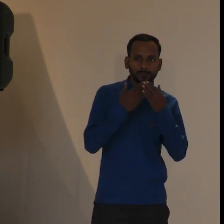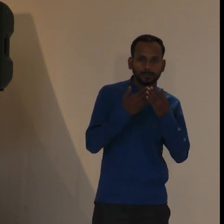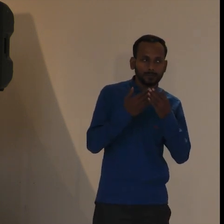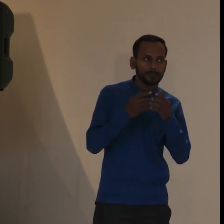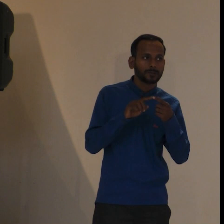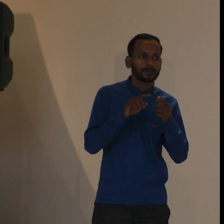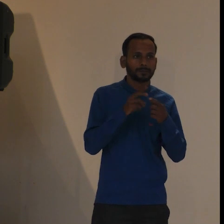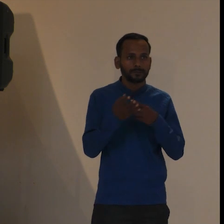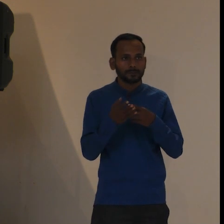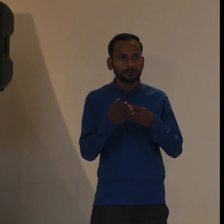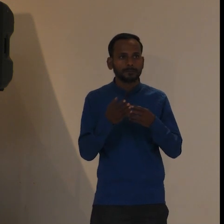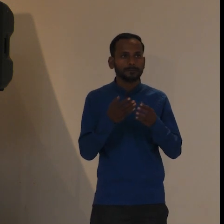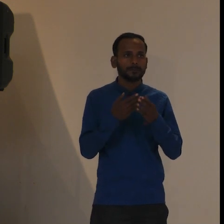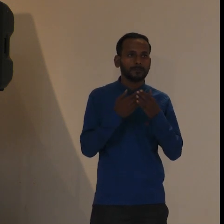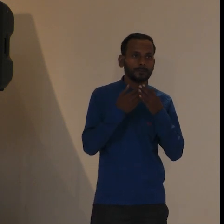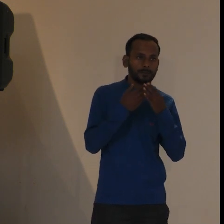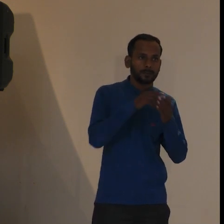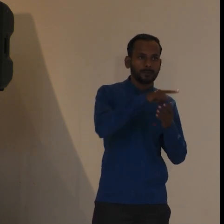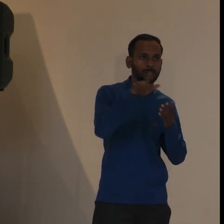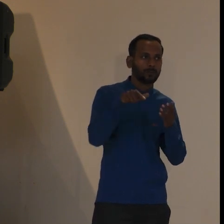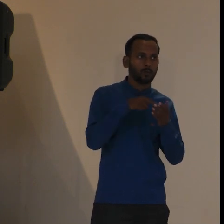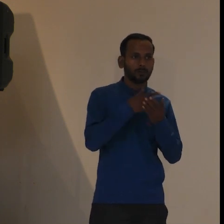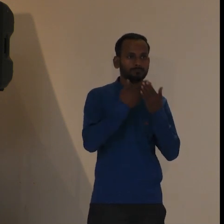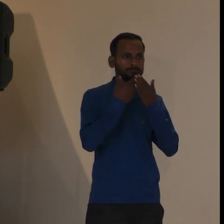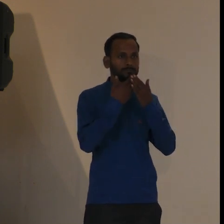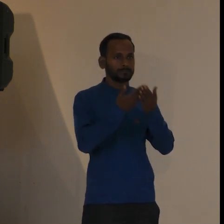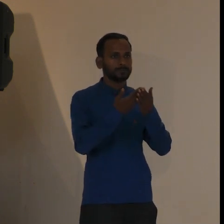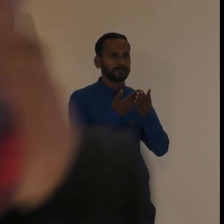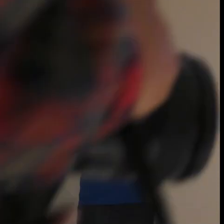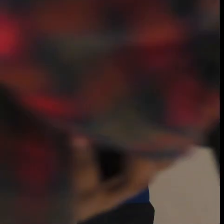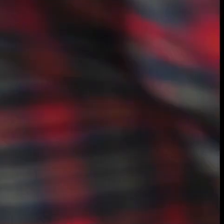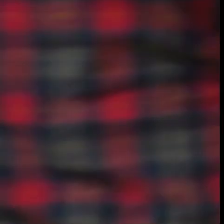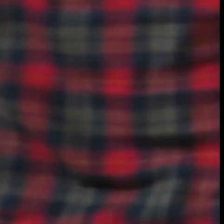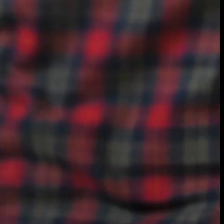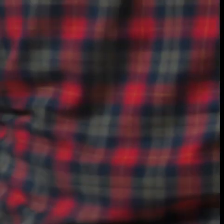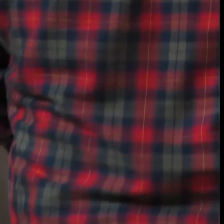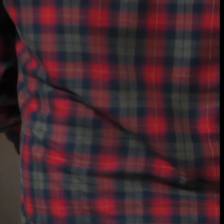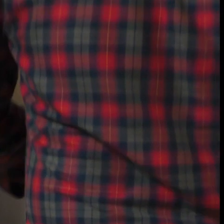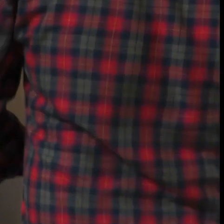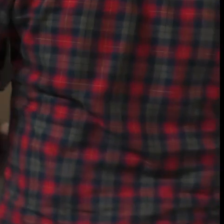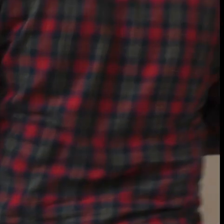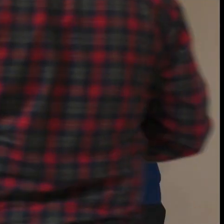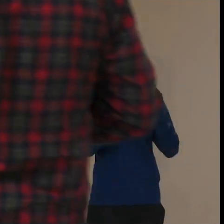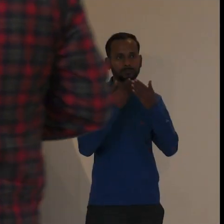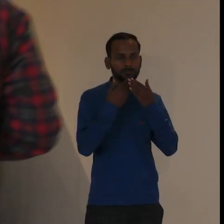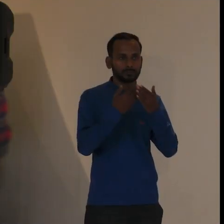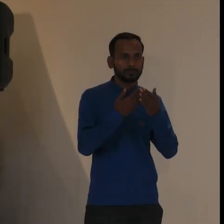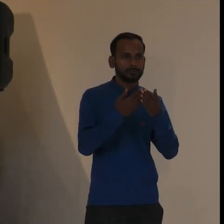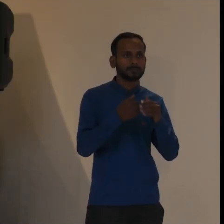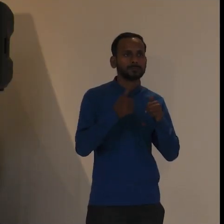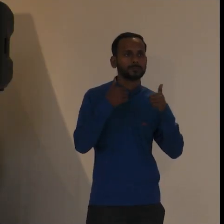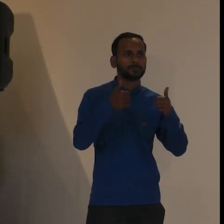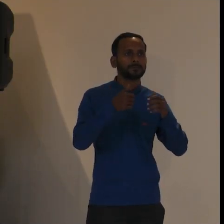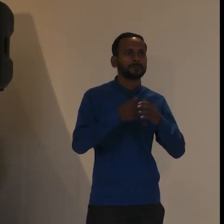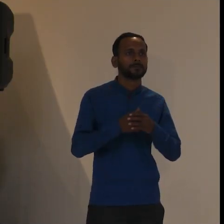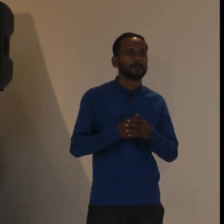beautiful piece that you showed in the church. Perhaps it's the Virgin Mary, but it is, built